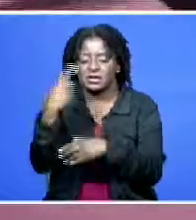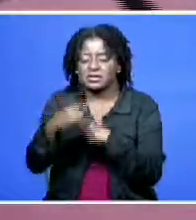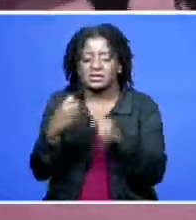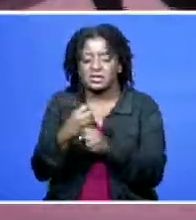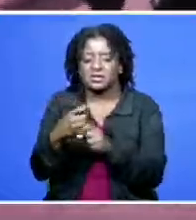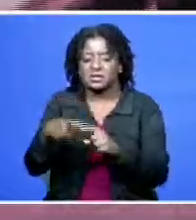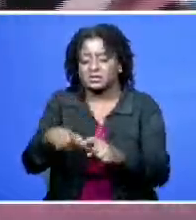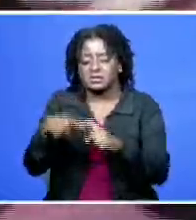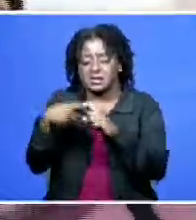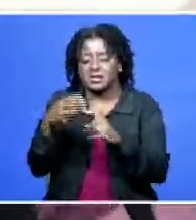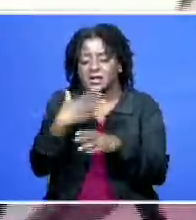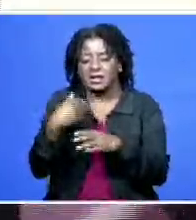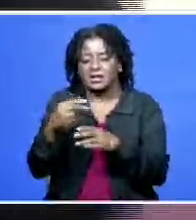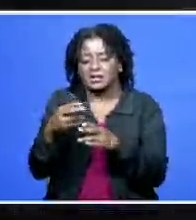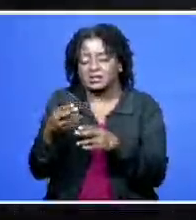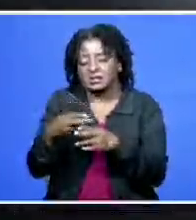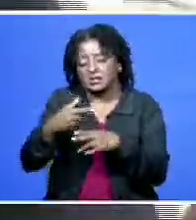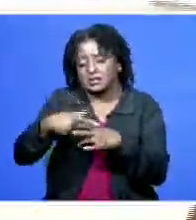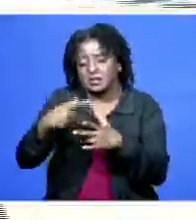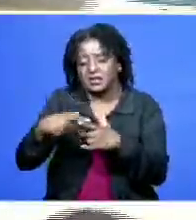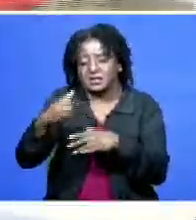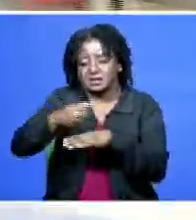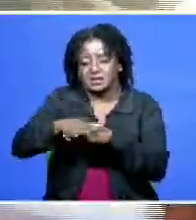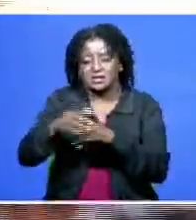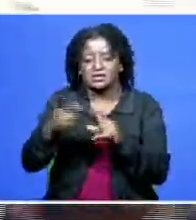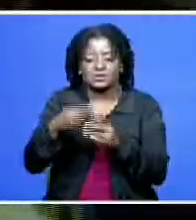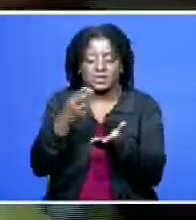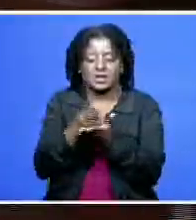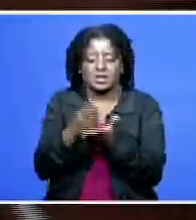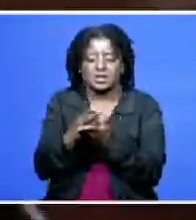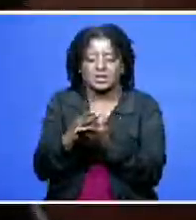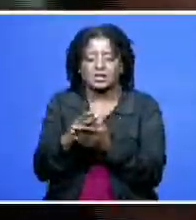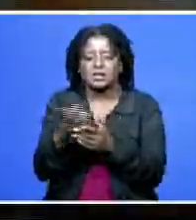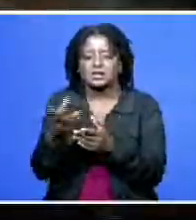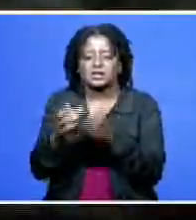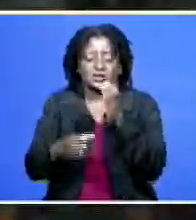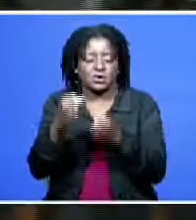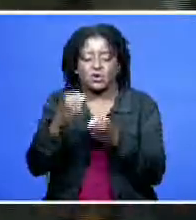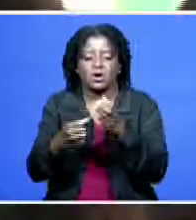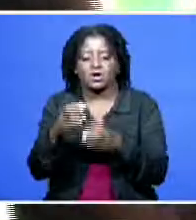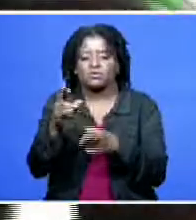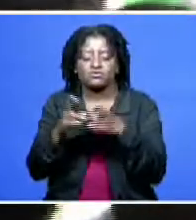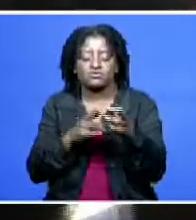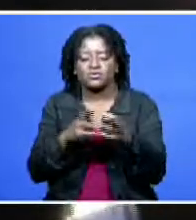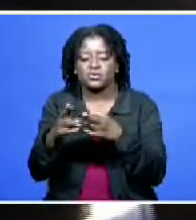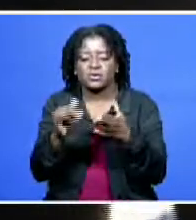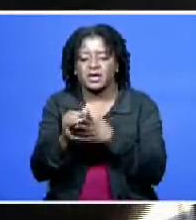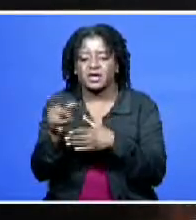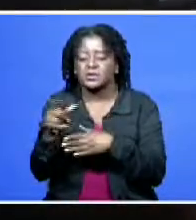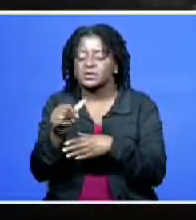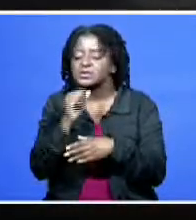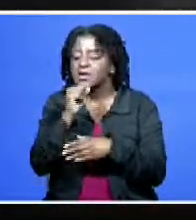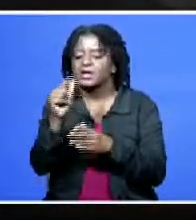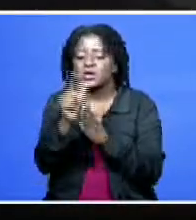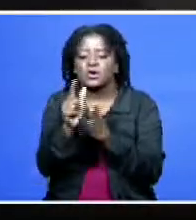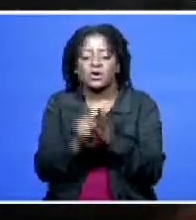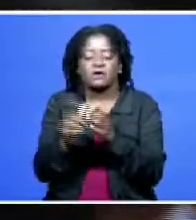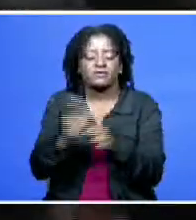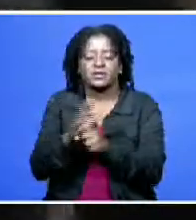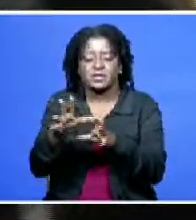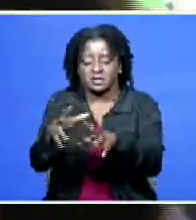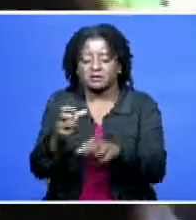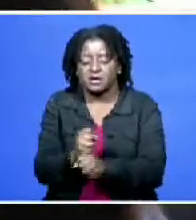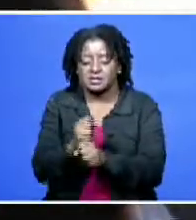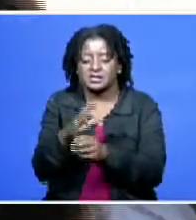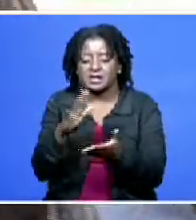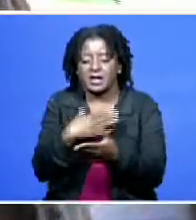following a habeas corpus application, the court ruled that Ronnie was unlawfully arrested and detained. The court also ordered, among other things,